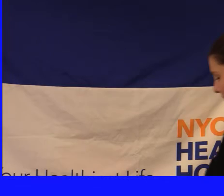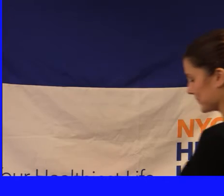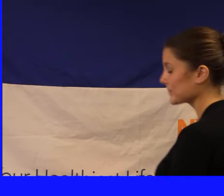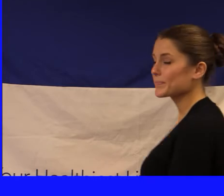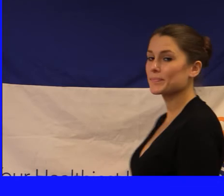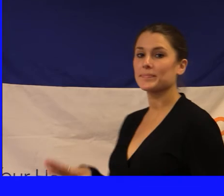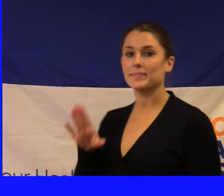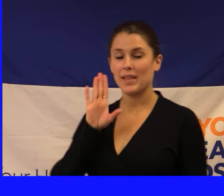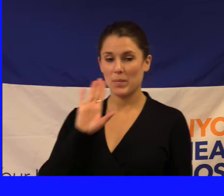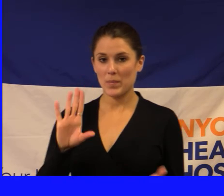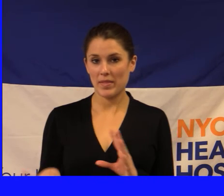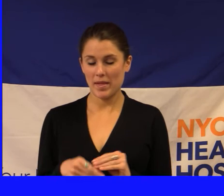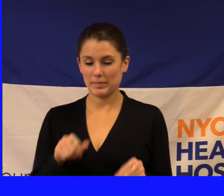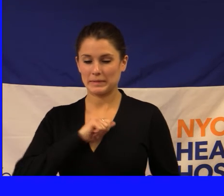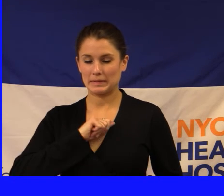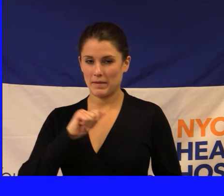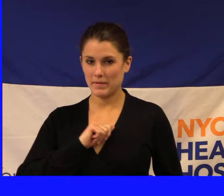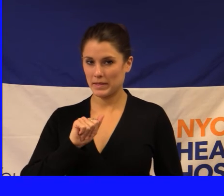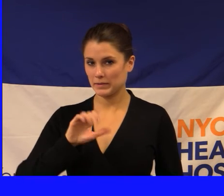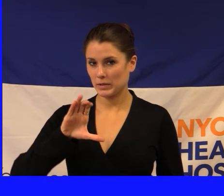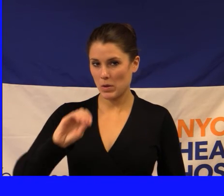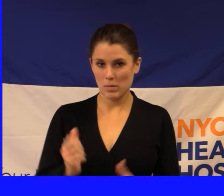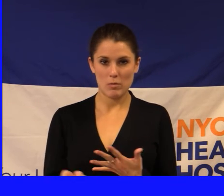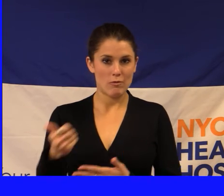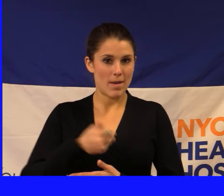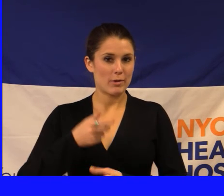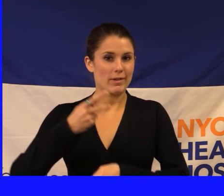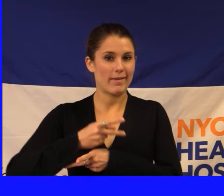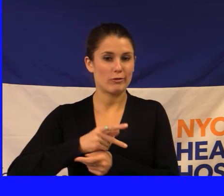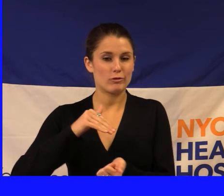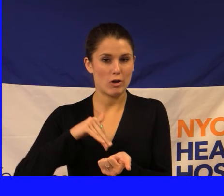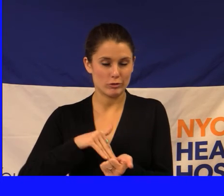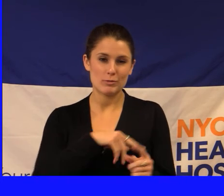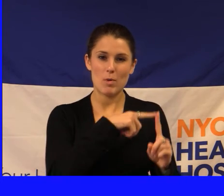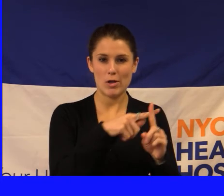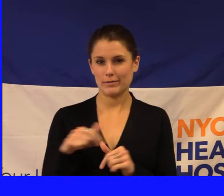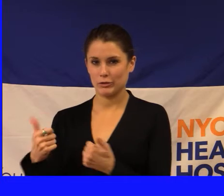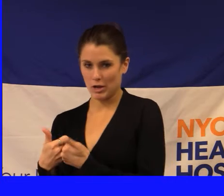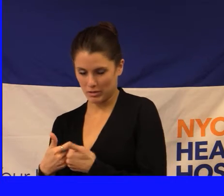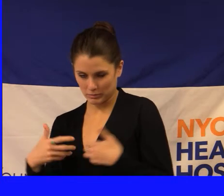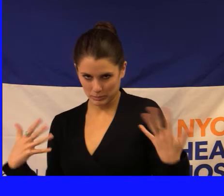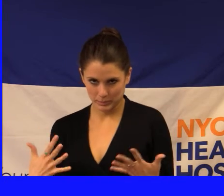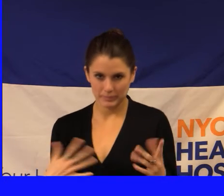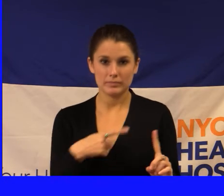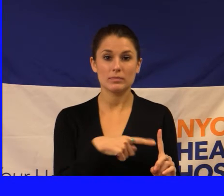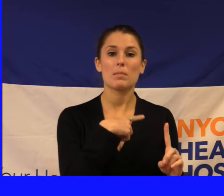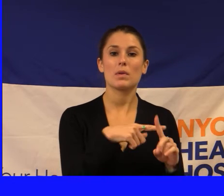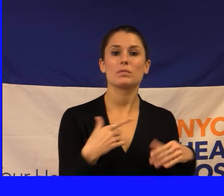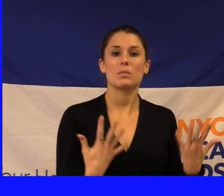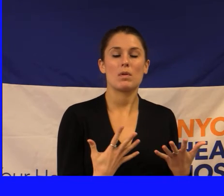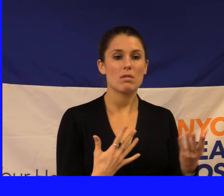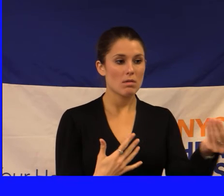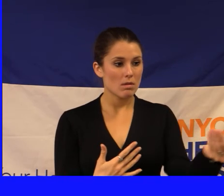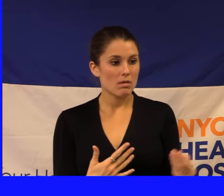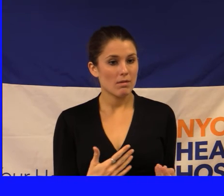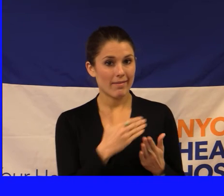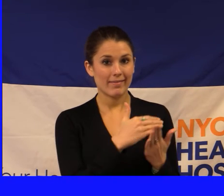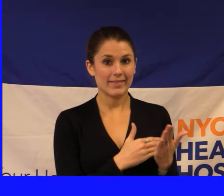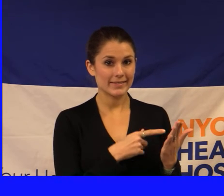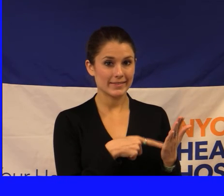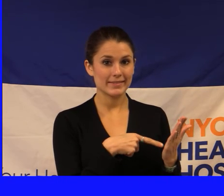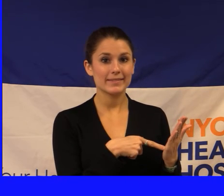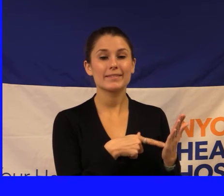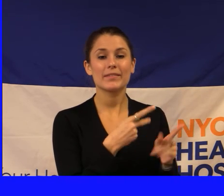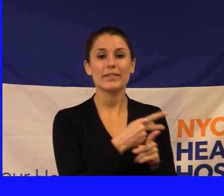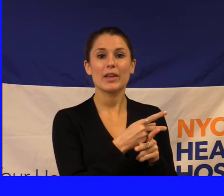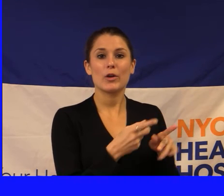both the positive and the challenge. The positive is I get a list often of care gaps for